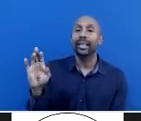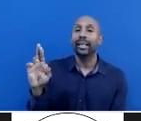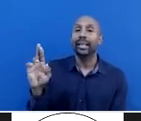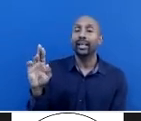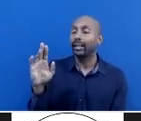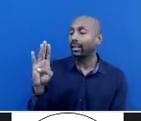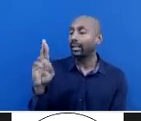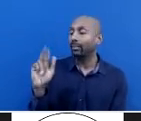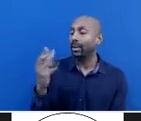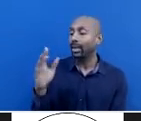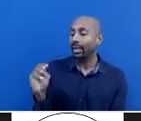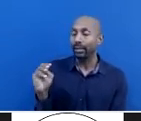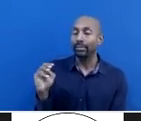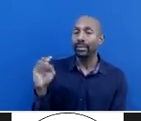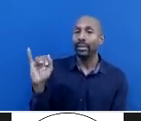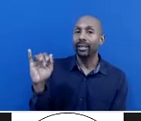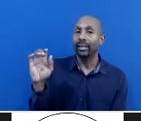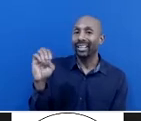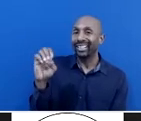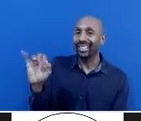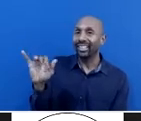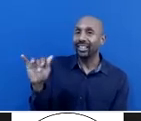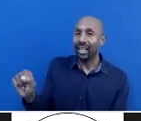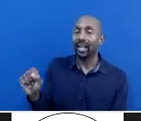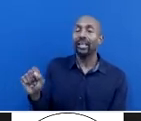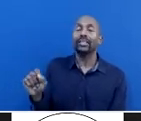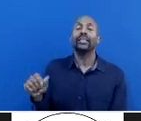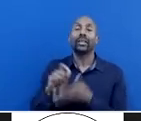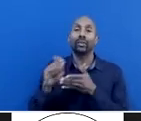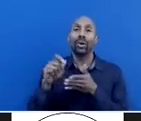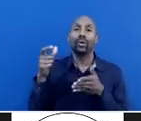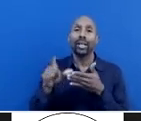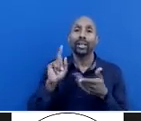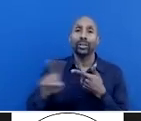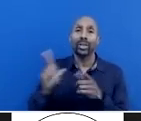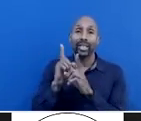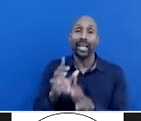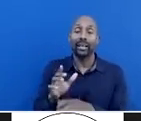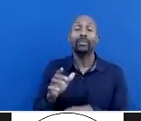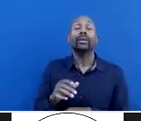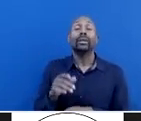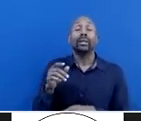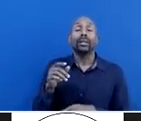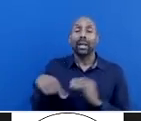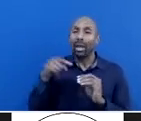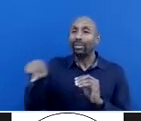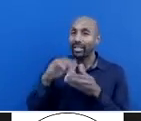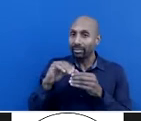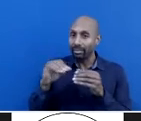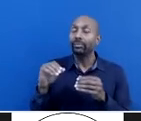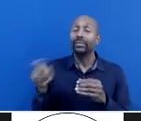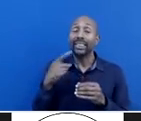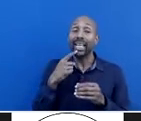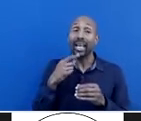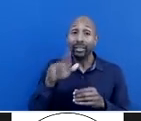disciple once. And he said, I have been accused of witchcraft, heresy, thrown